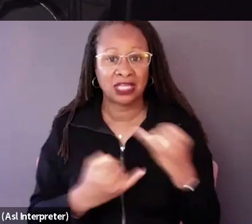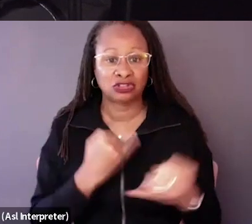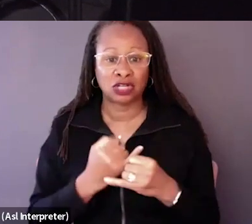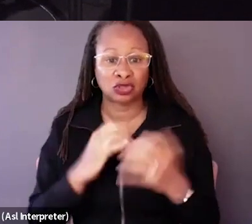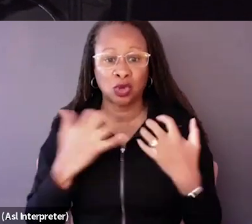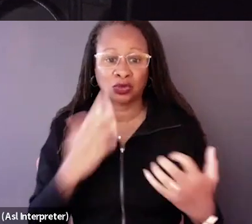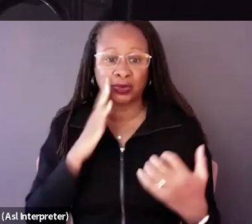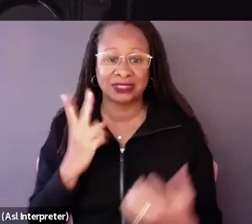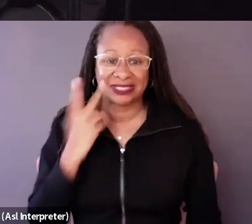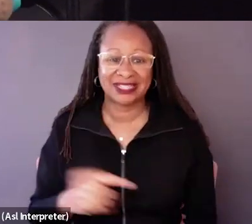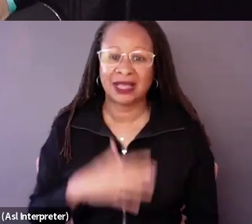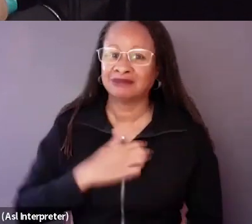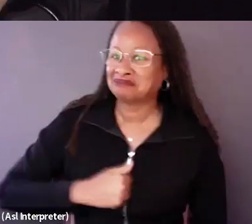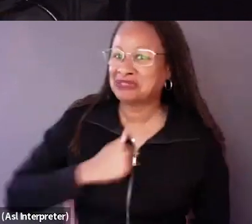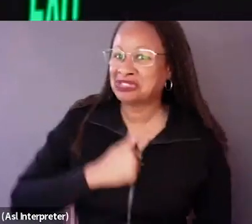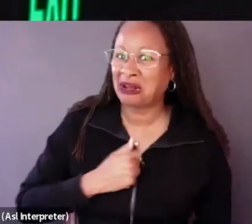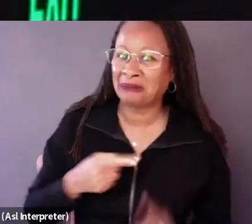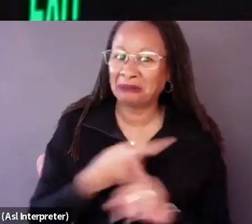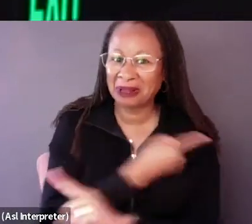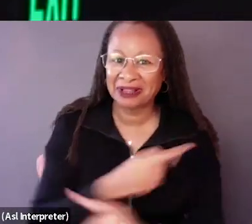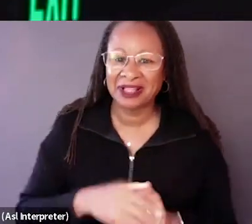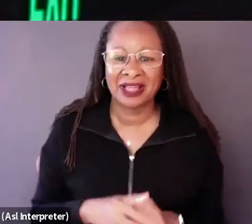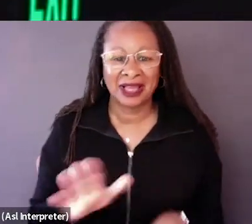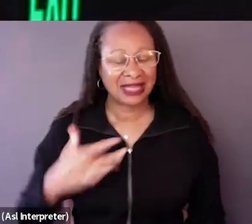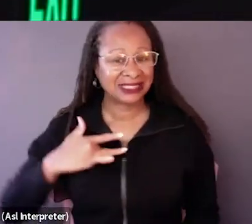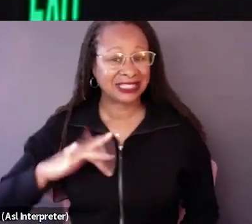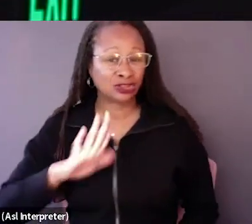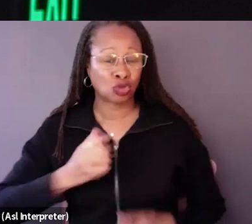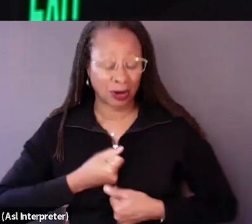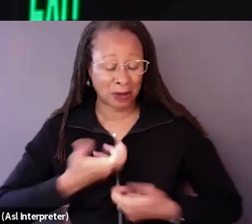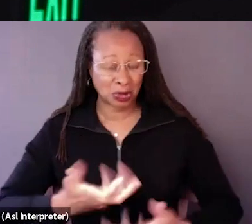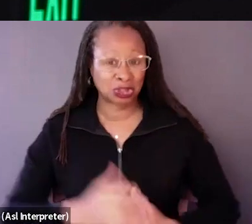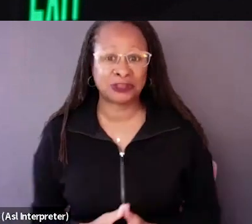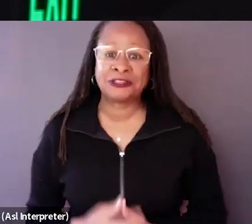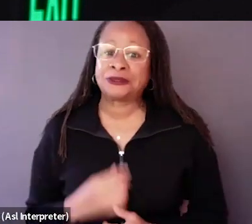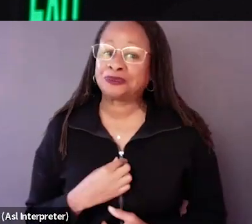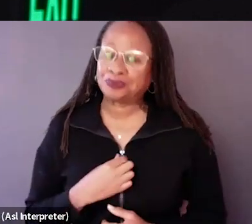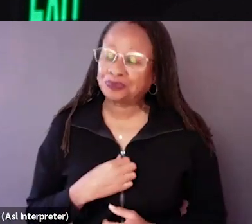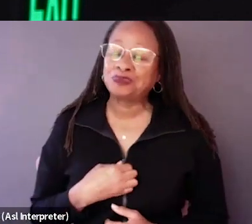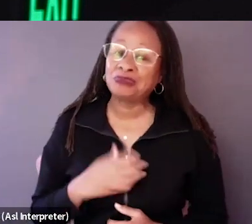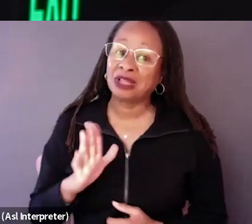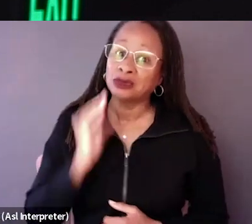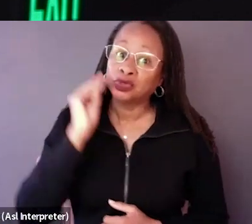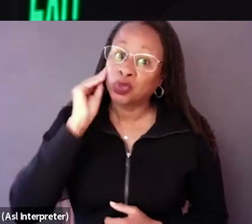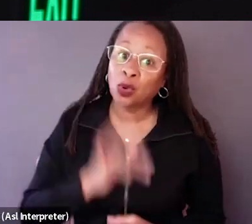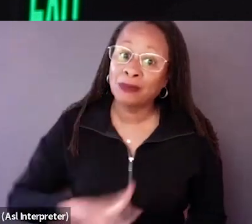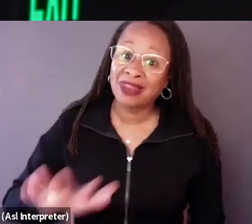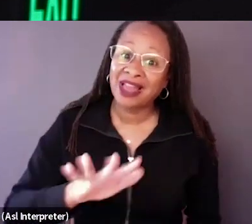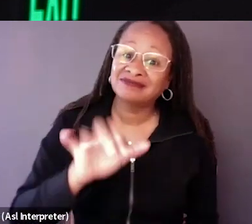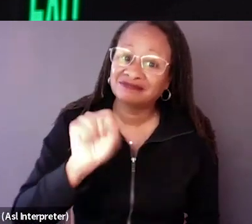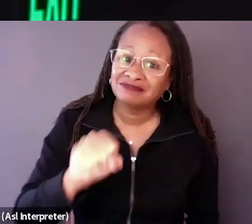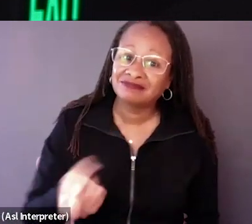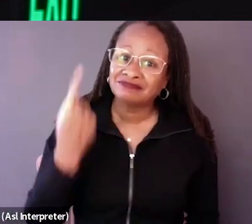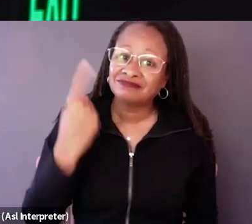you. I'm sorry. No, we sense your emotion, and this is your homeland. And I